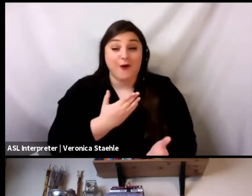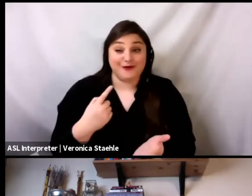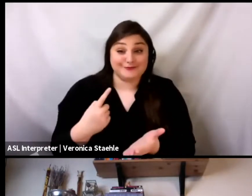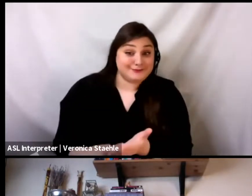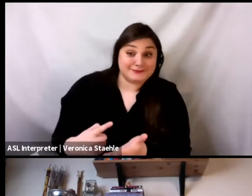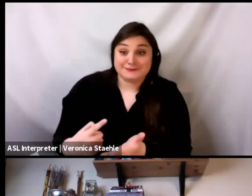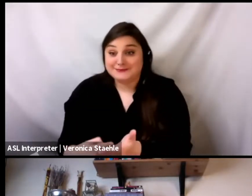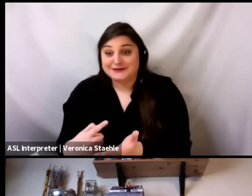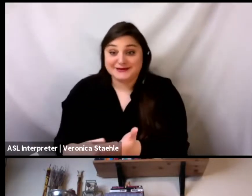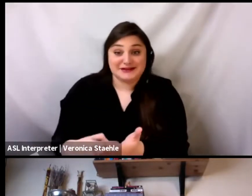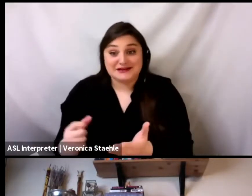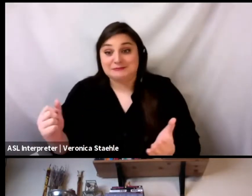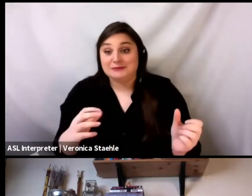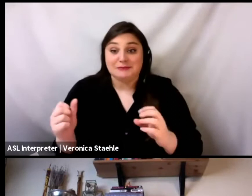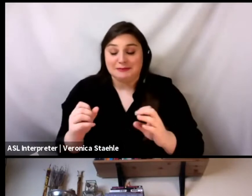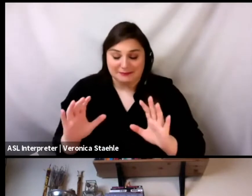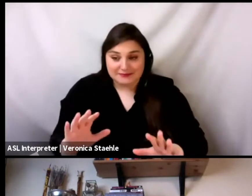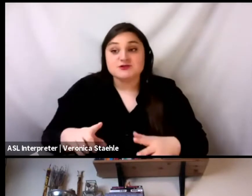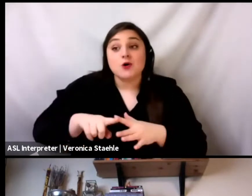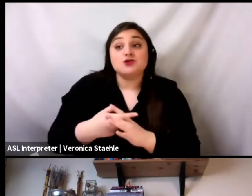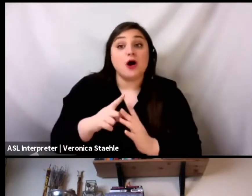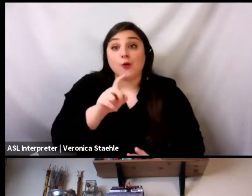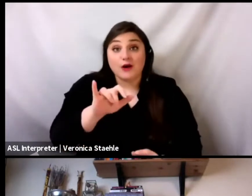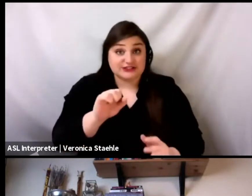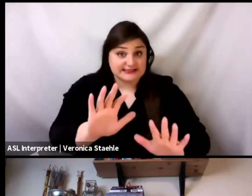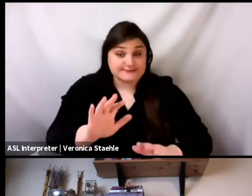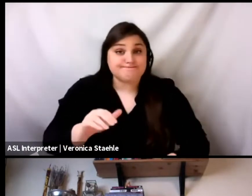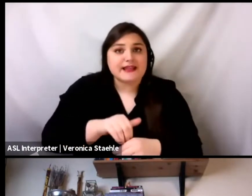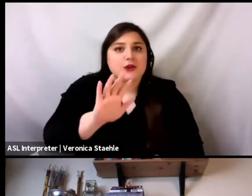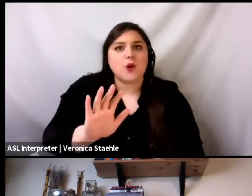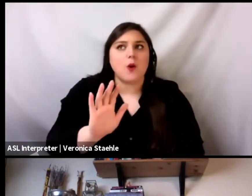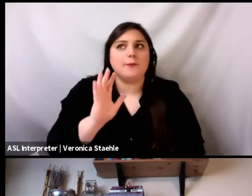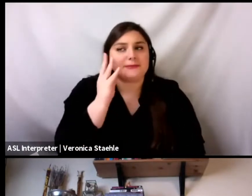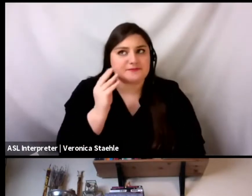is what, like in your experience, what do you think,